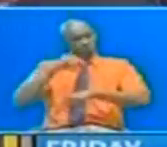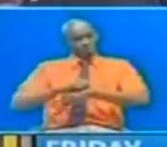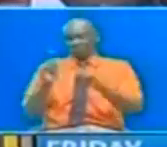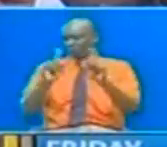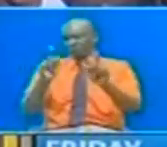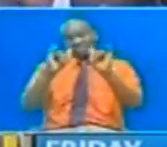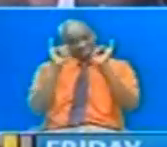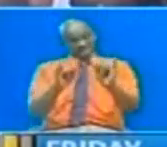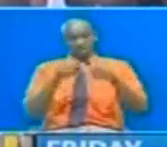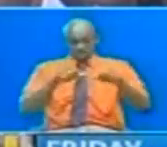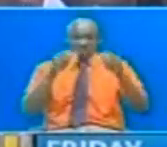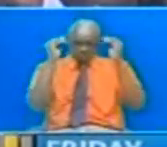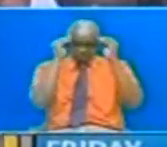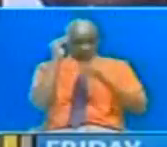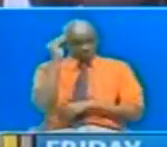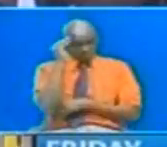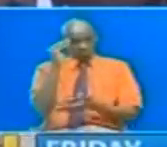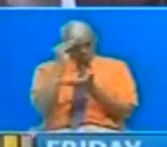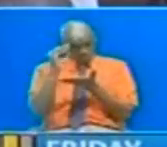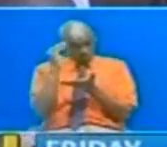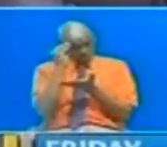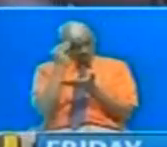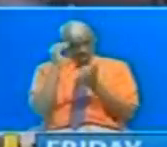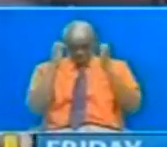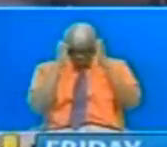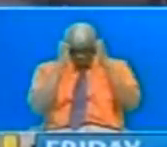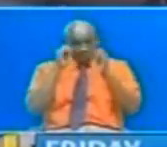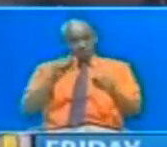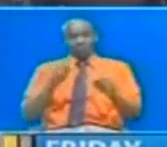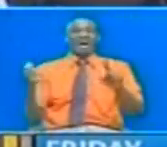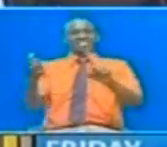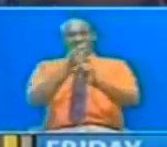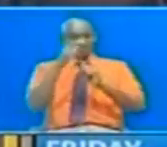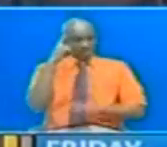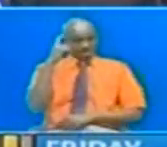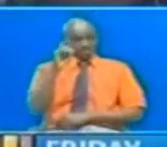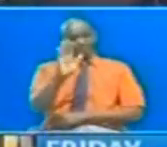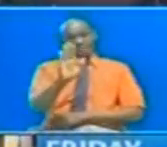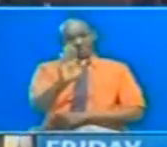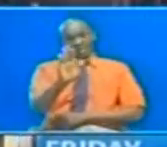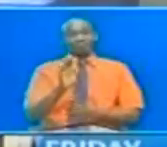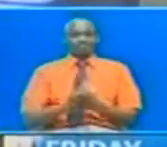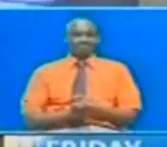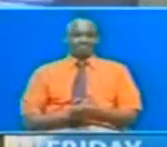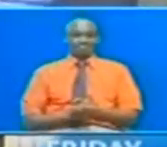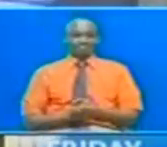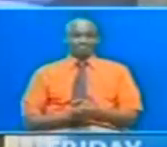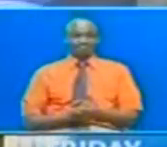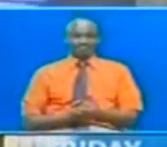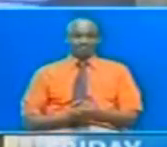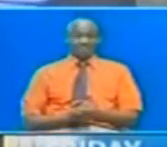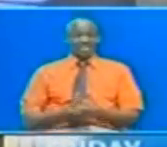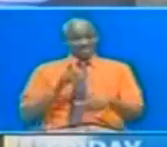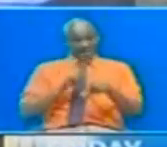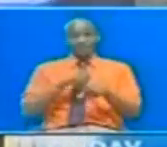we had to keep him in school so that he can achieve whatever is the future holds for him. And as